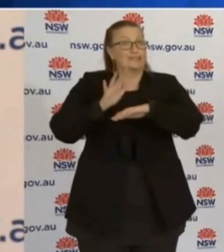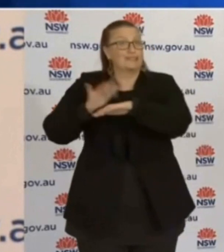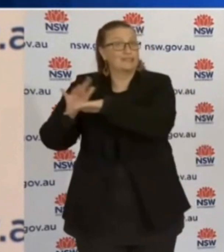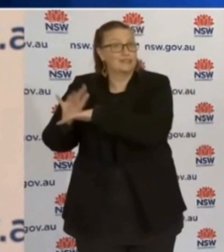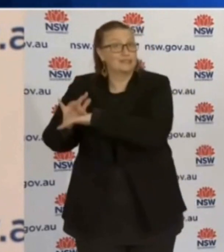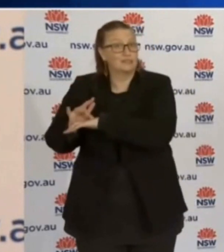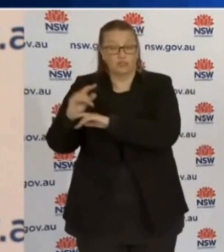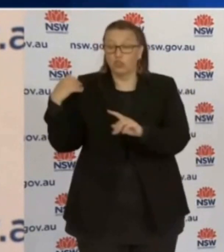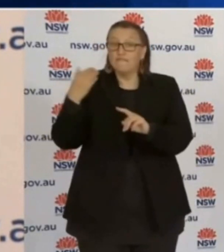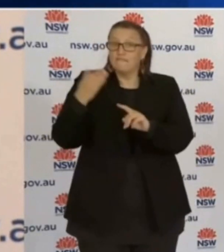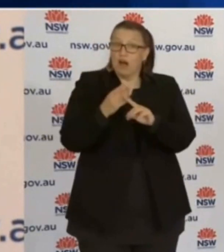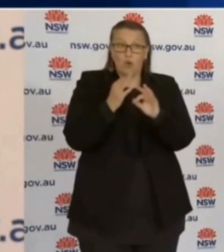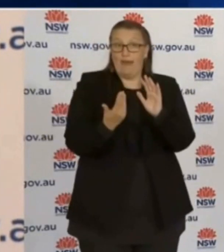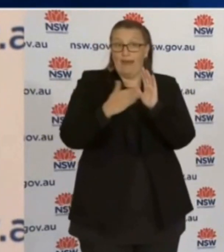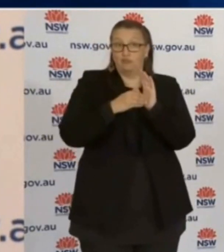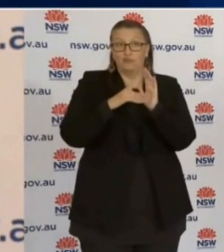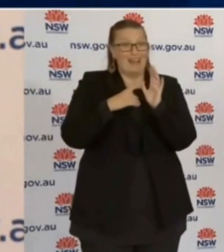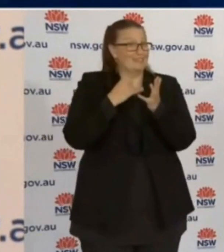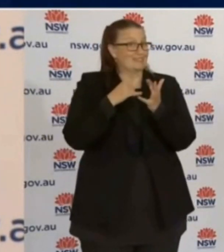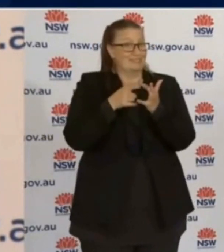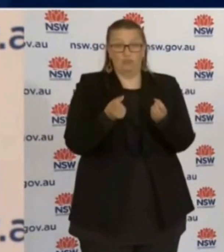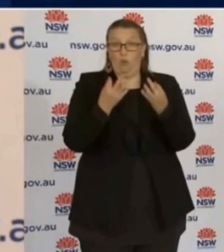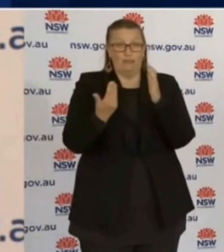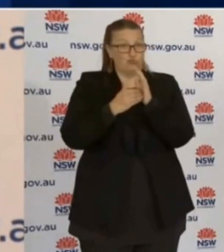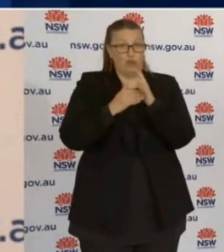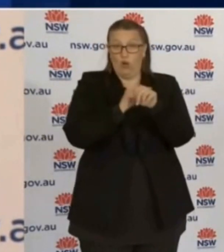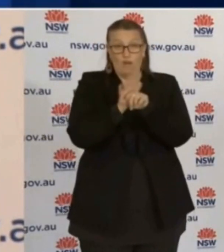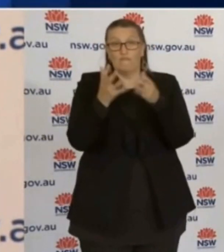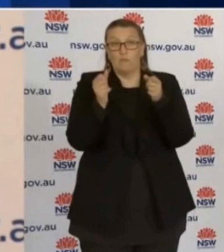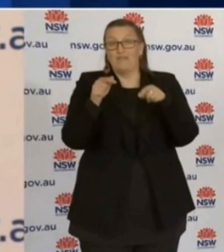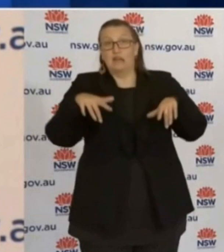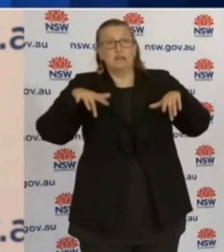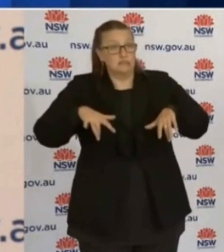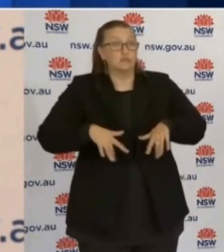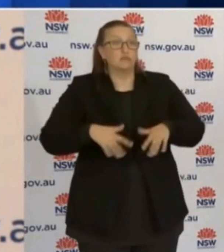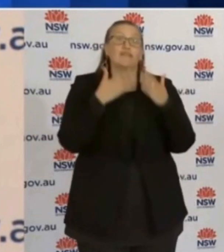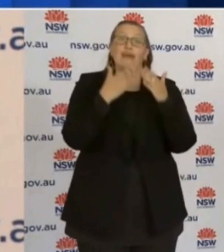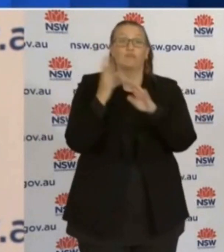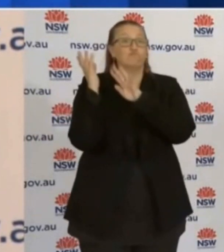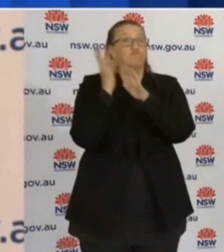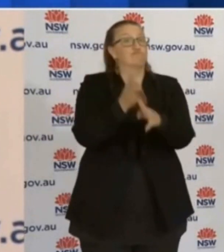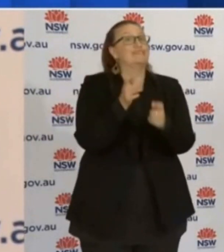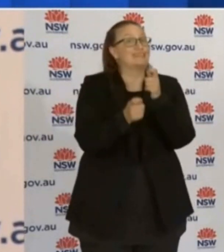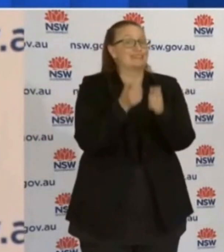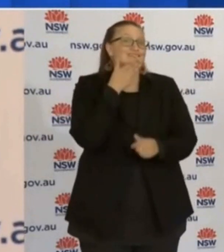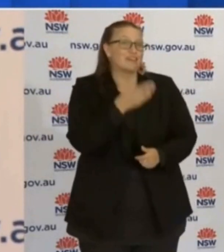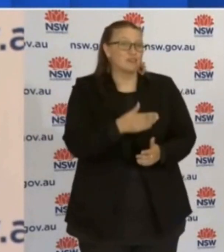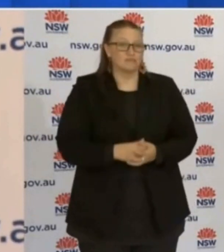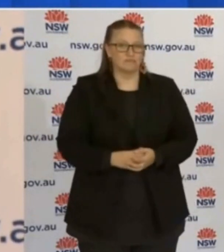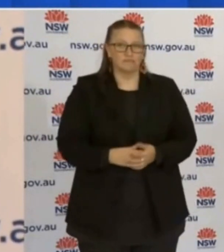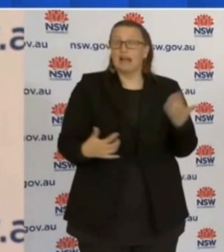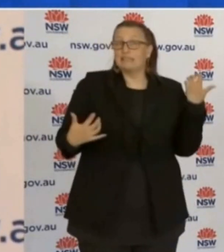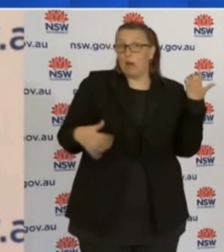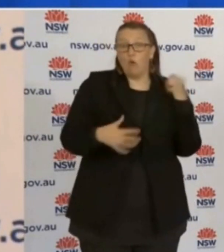that exposure site, and can I thank the community for coming out for testing. There's been no additional cases in Tamworth